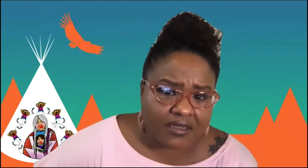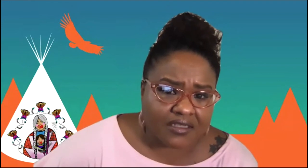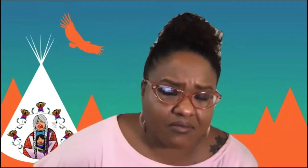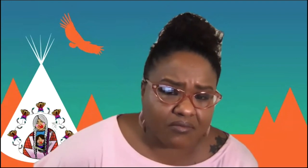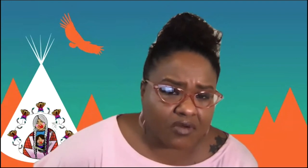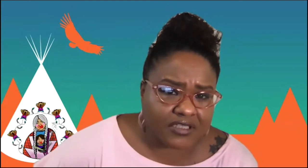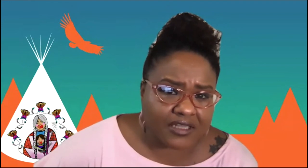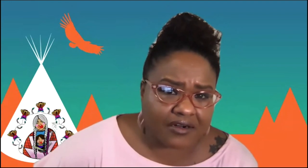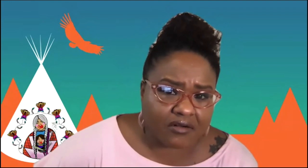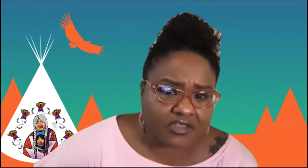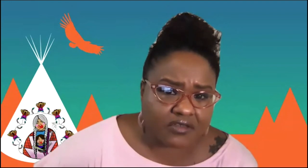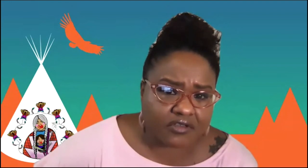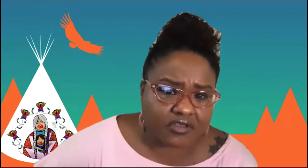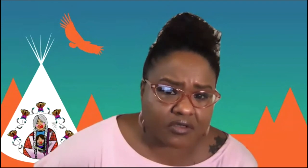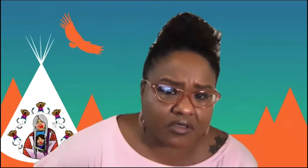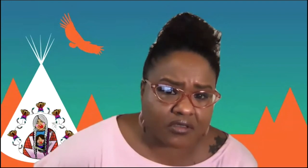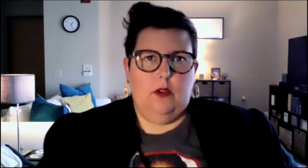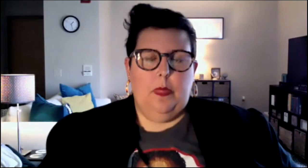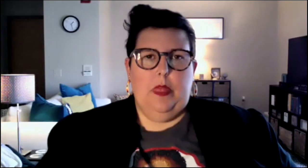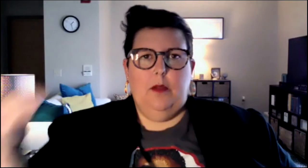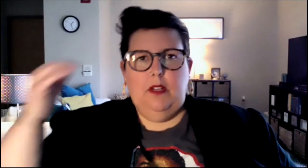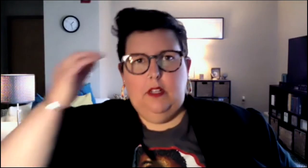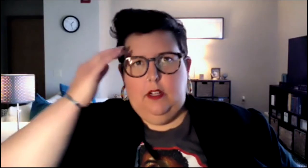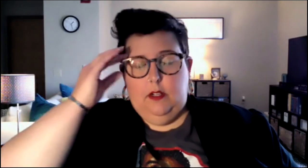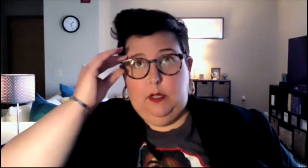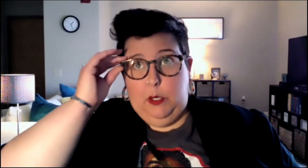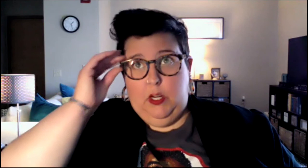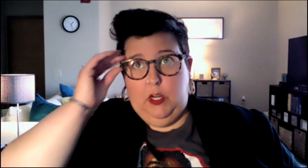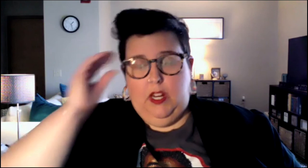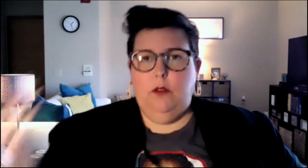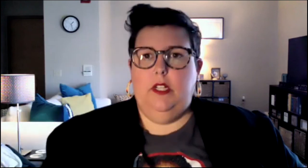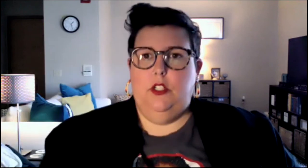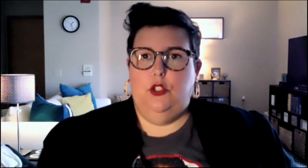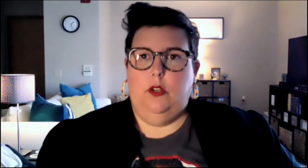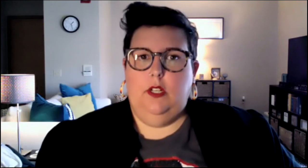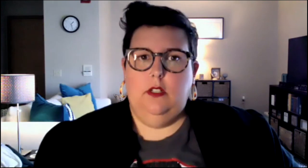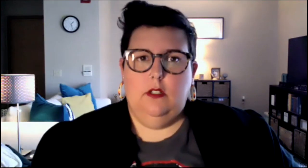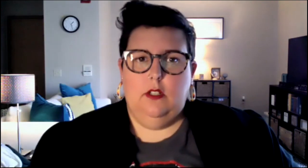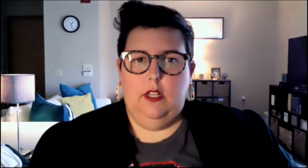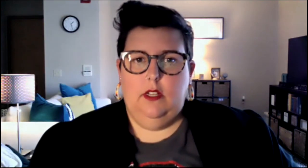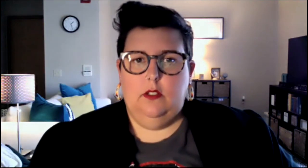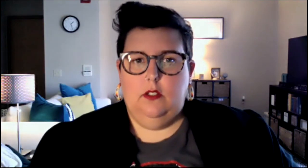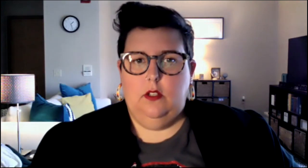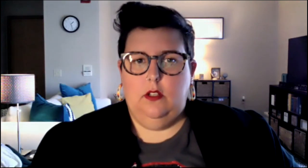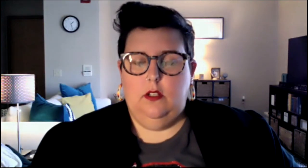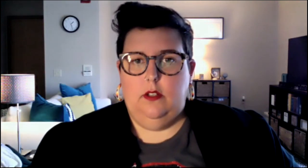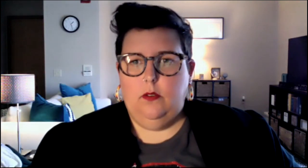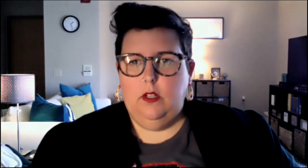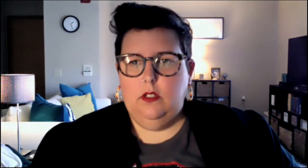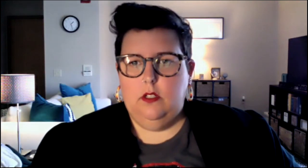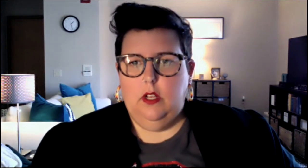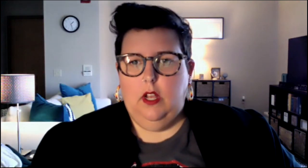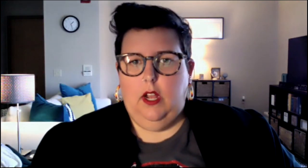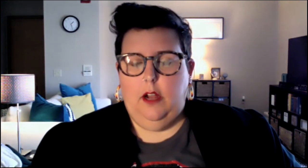That's a multi-layered question for sure. Yeah. I mean, everybody's journey is